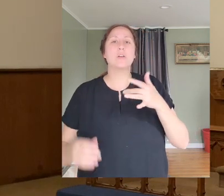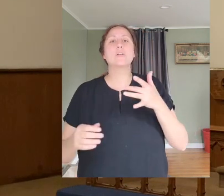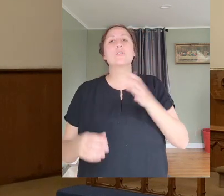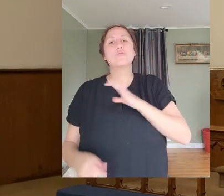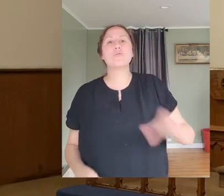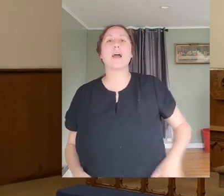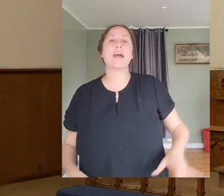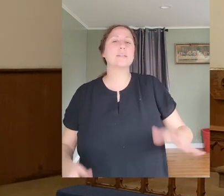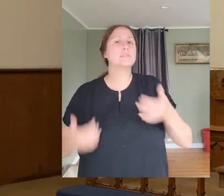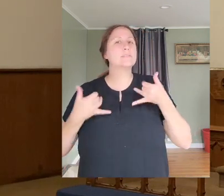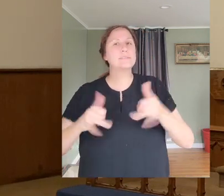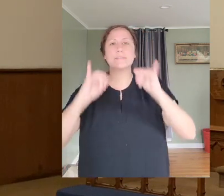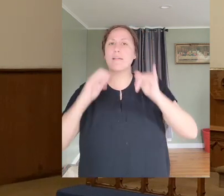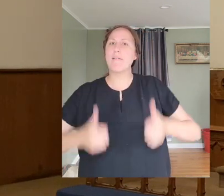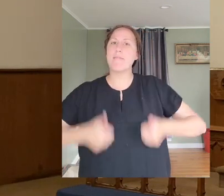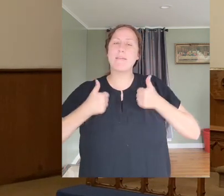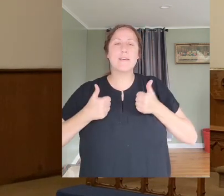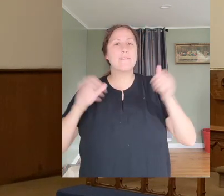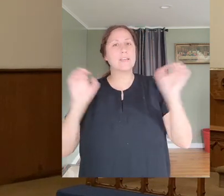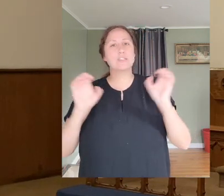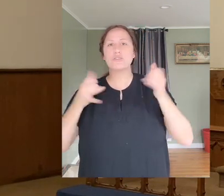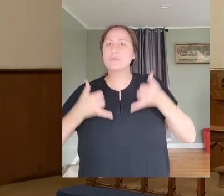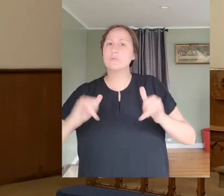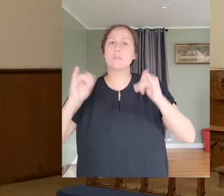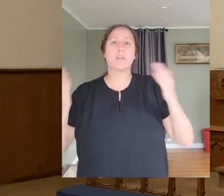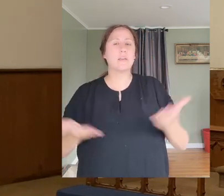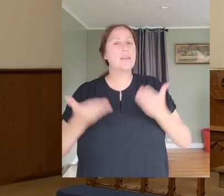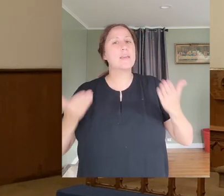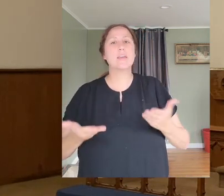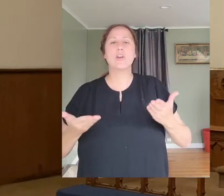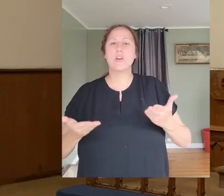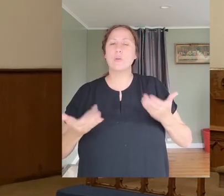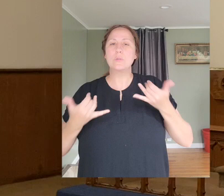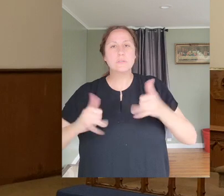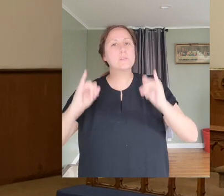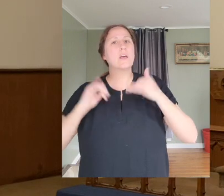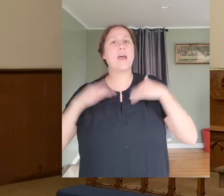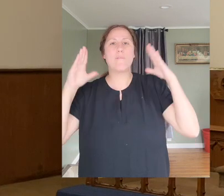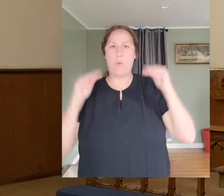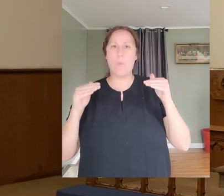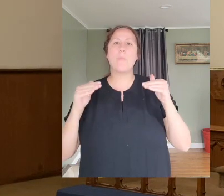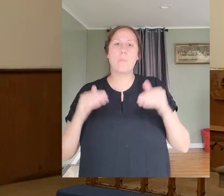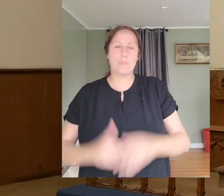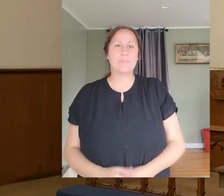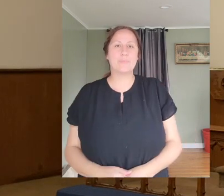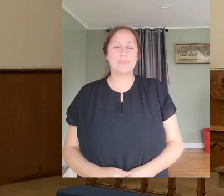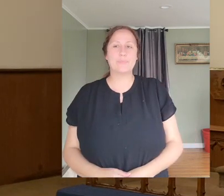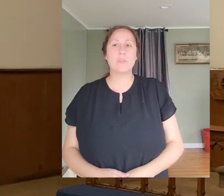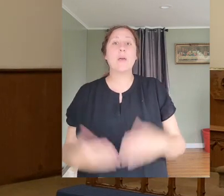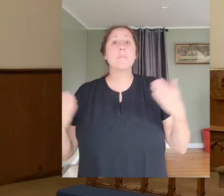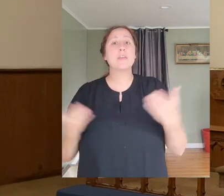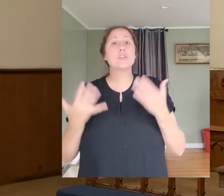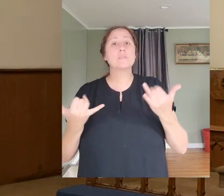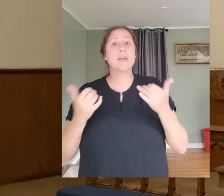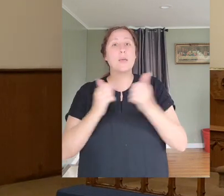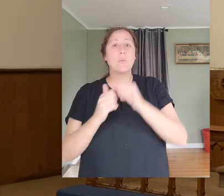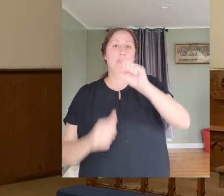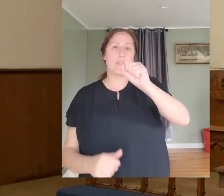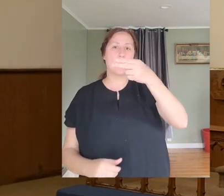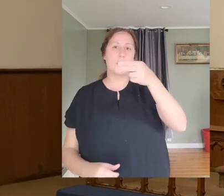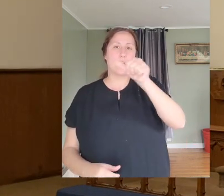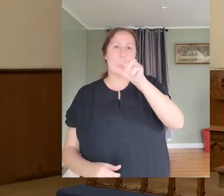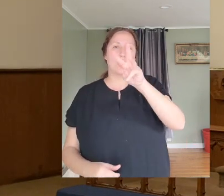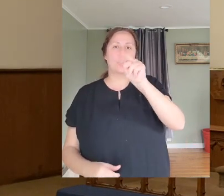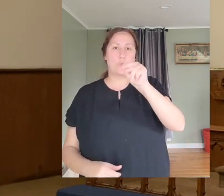still lives, Easter is still here, and there is hope. I'm here today with Sean Beckett,